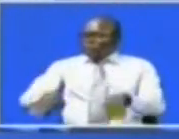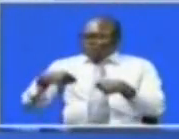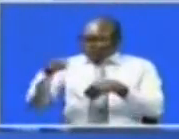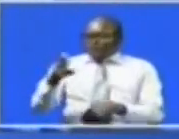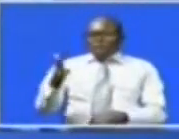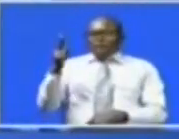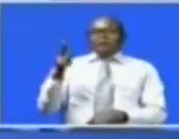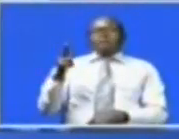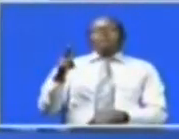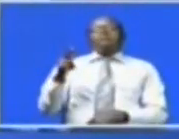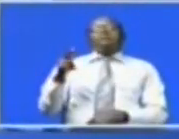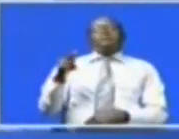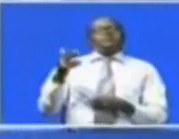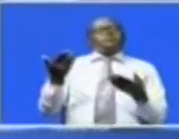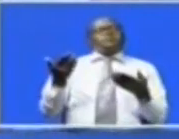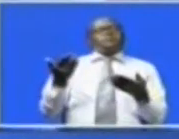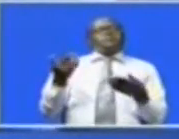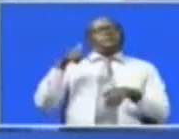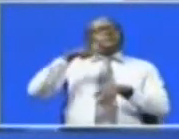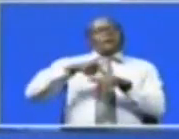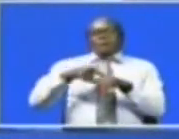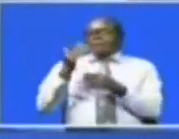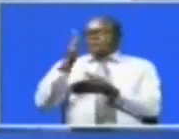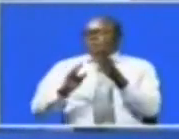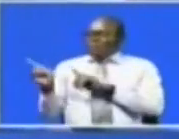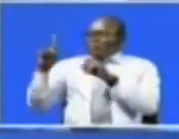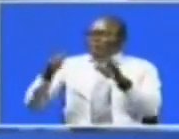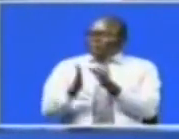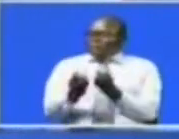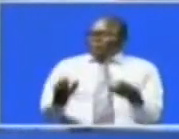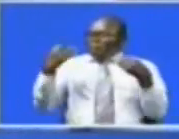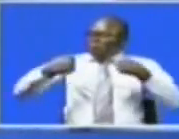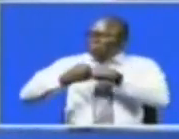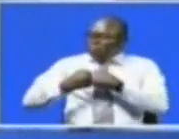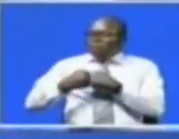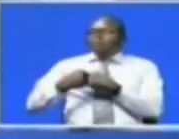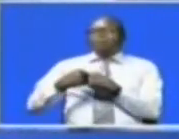these firearms, what chance do they stand when confronted with someone with a grenade, with a firearm?